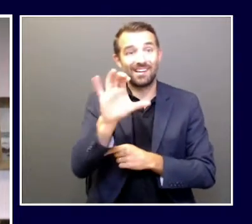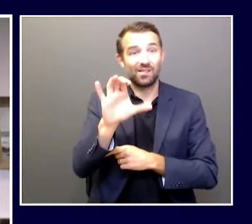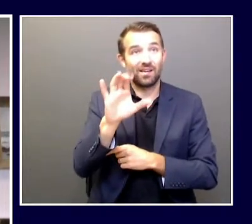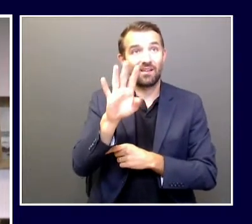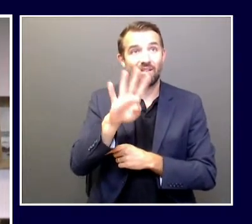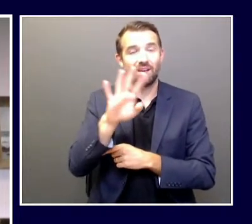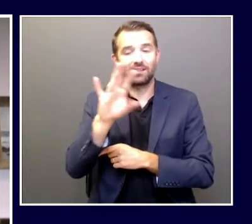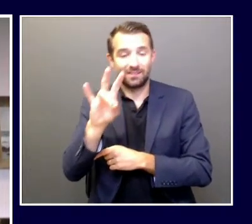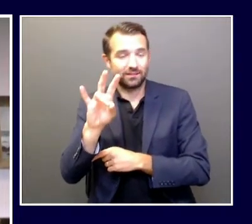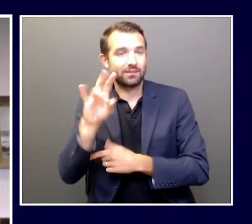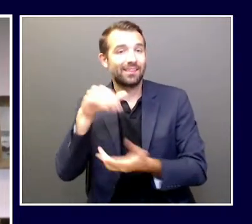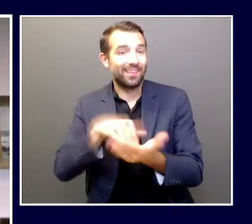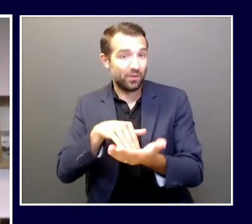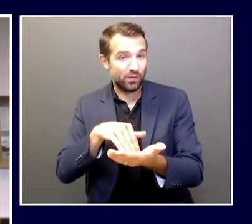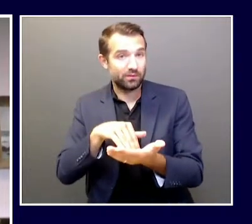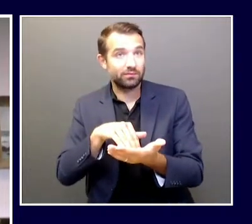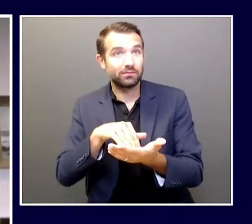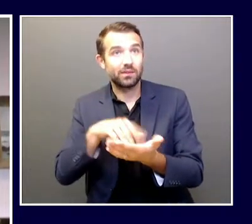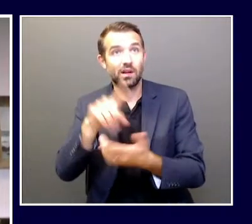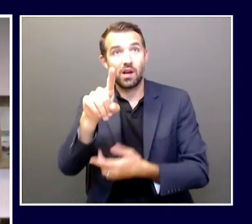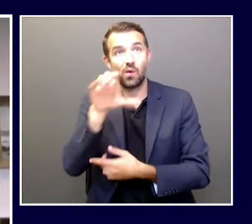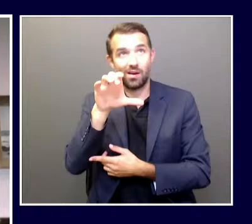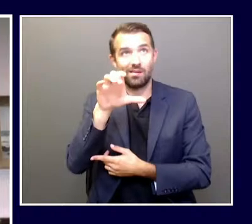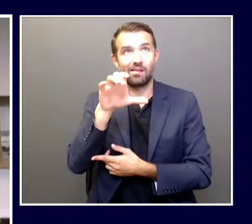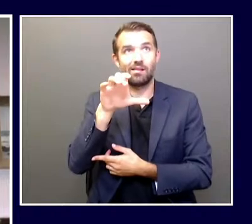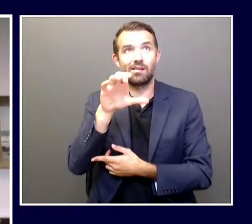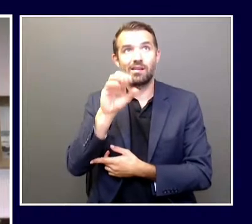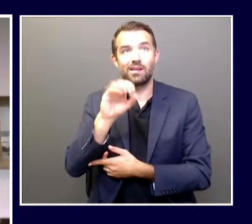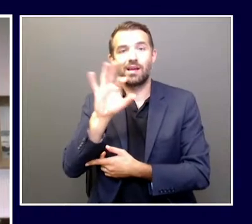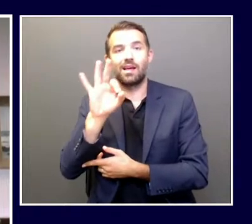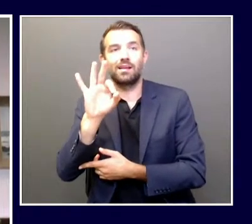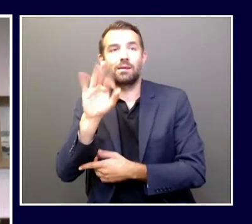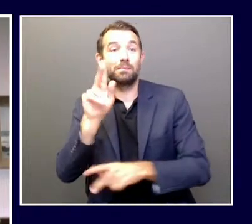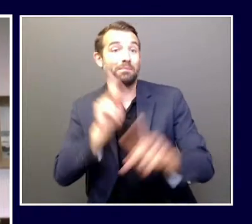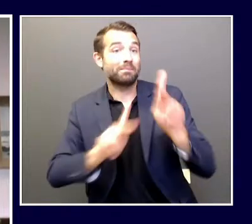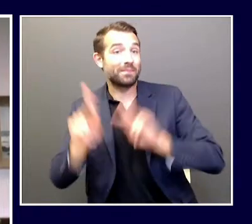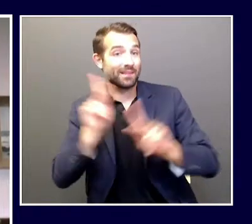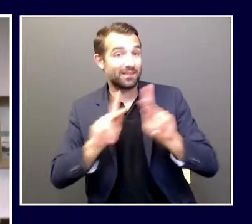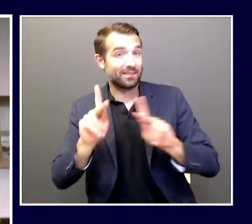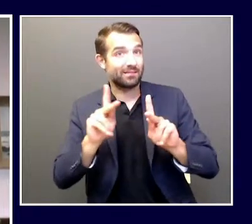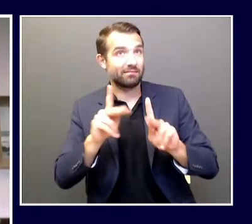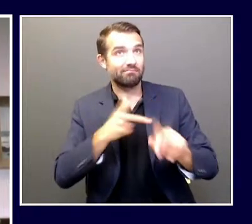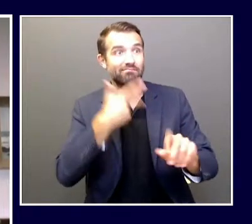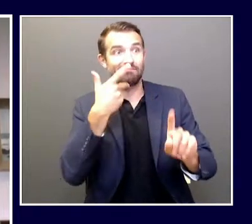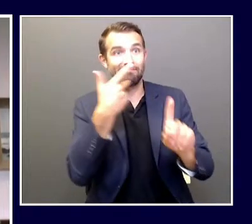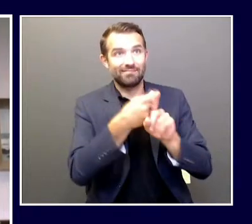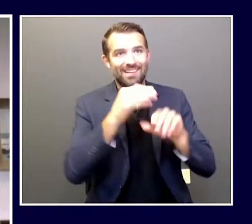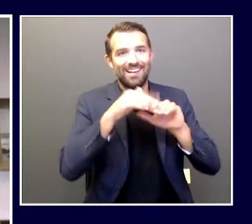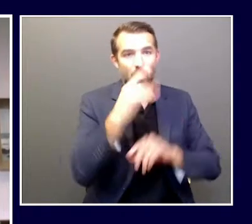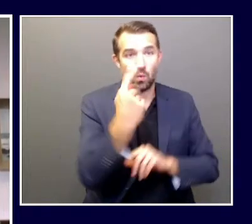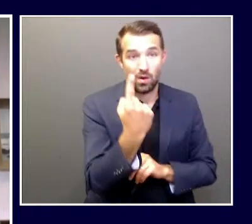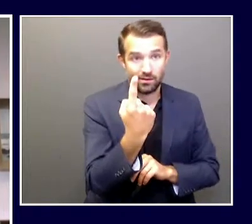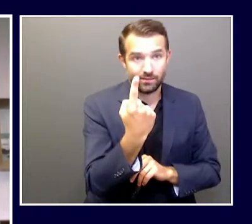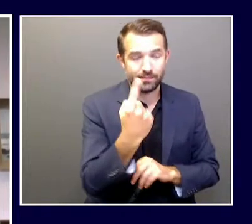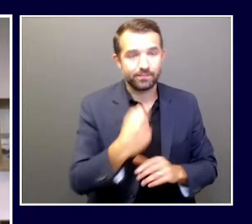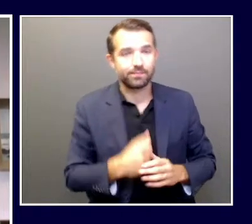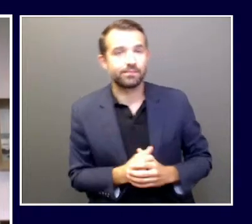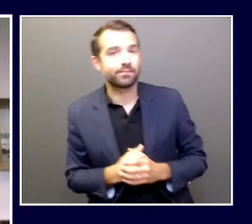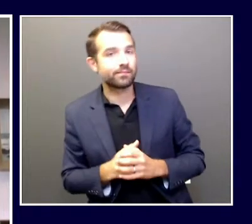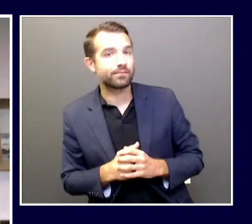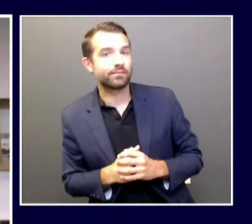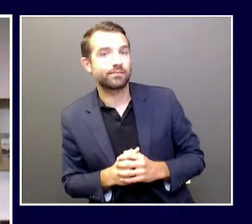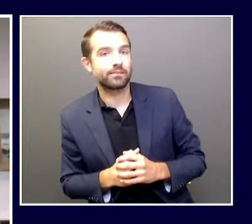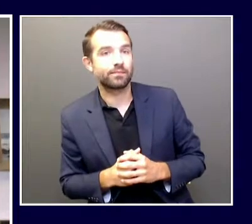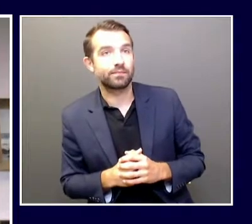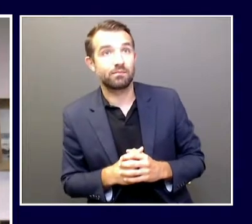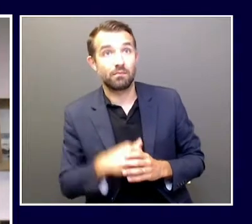947,195 Maine people who have gotten at least one dose of COVID-19 vaccine. This number has been increasing,